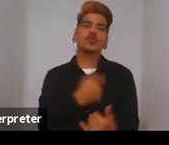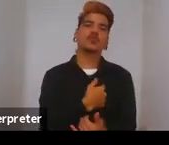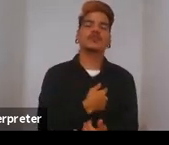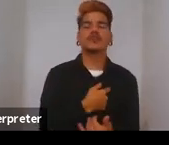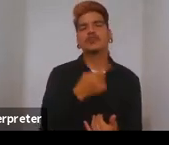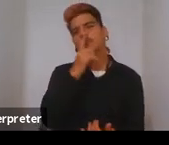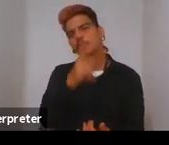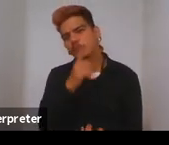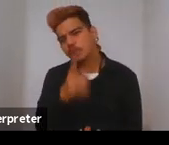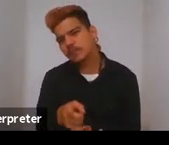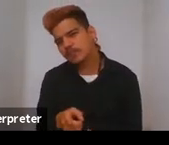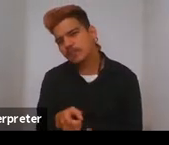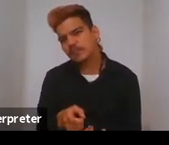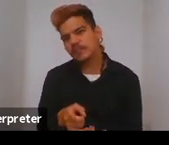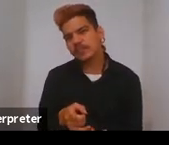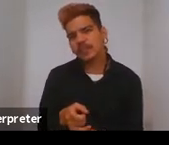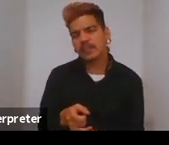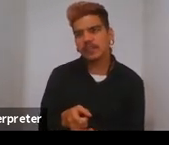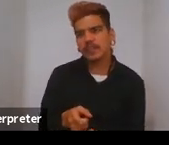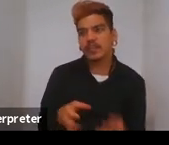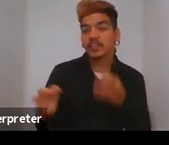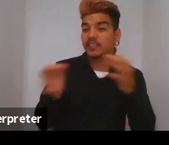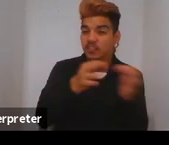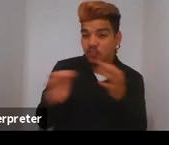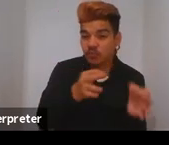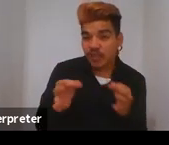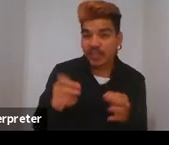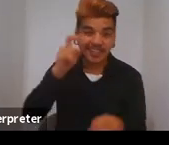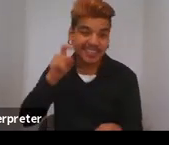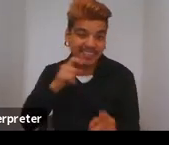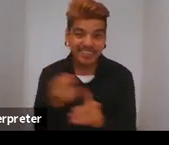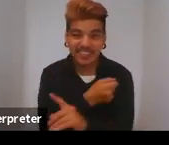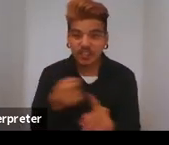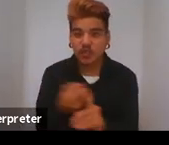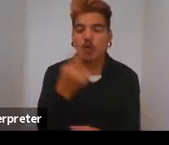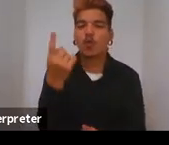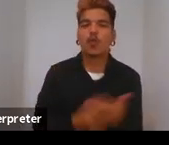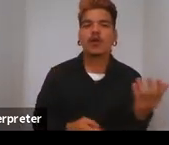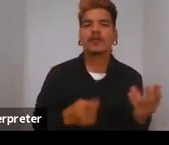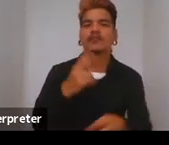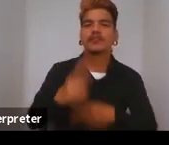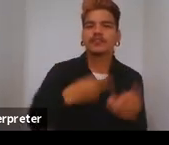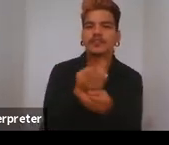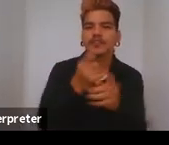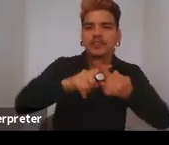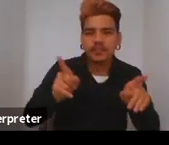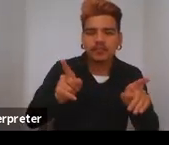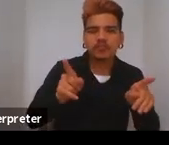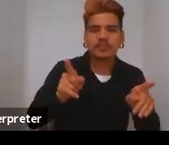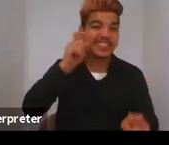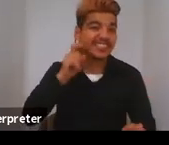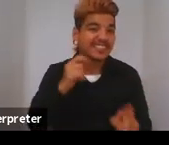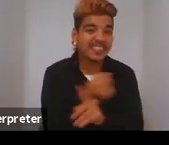really define sexual assault. I'm going to talk about kind of what different types of definitions of sexual assault are. We're